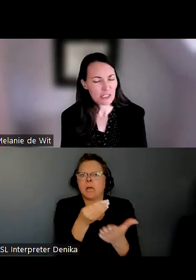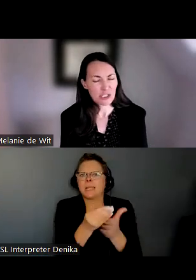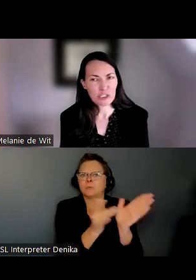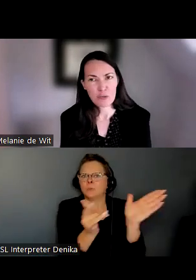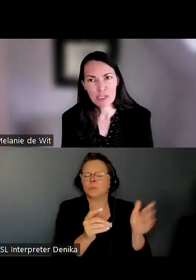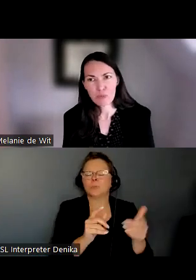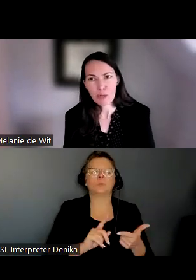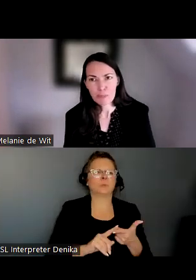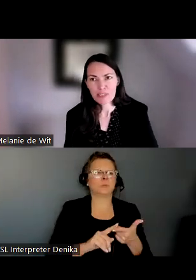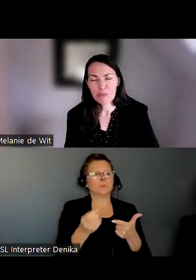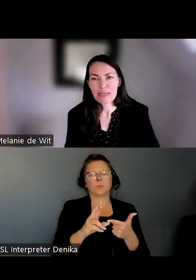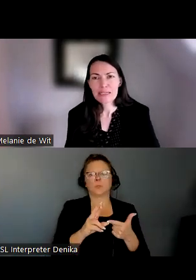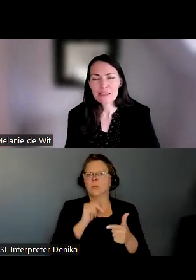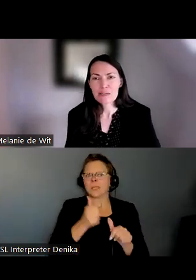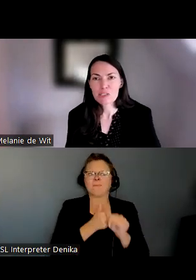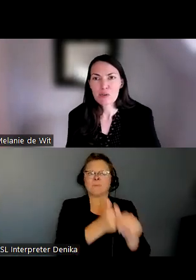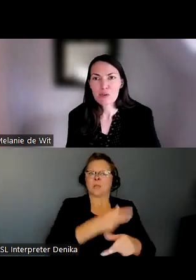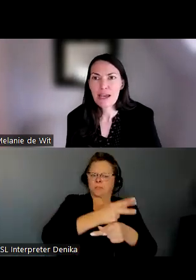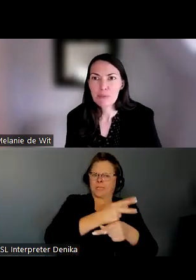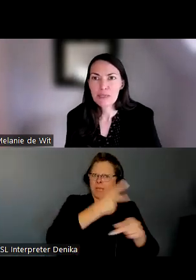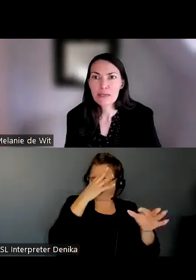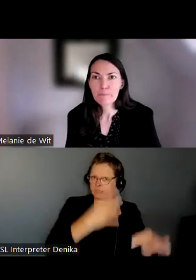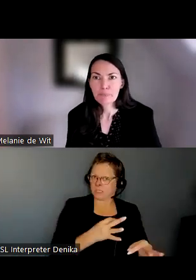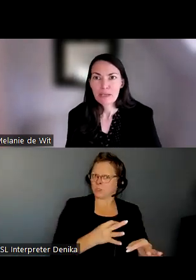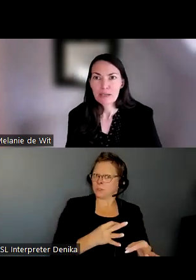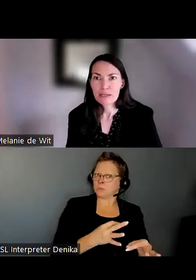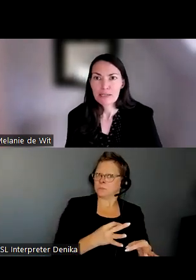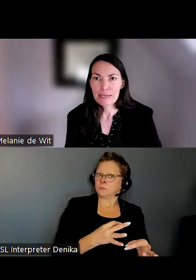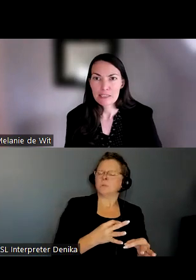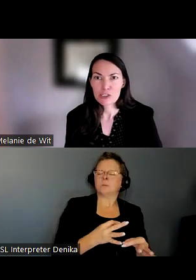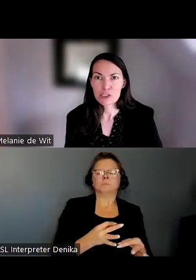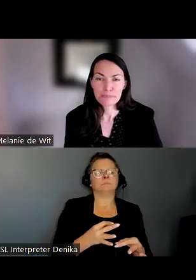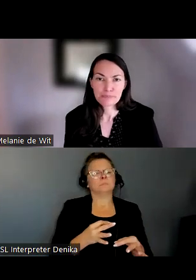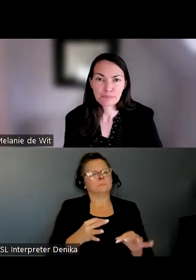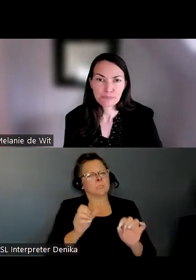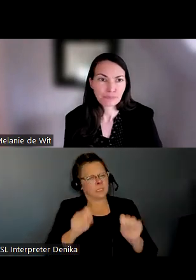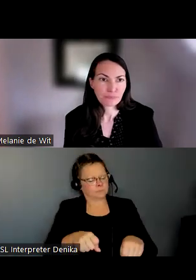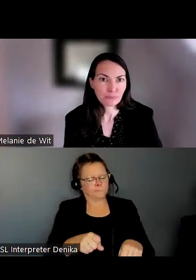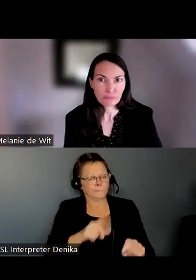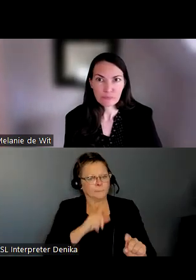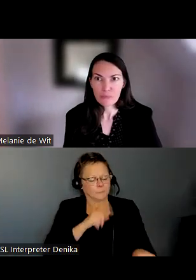care decisions not being properly made, so they can be engaged.